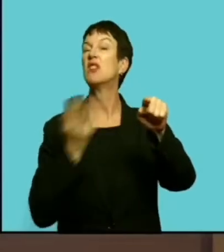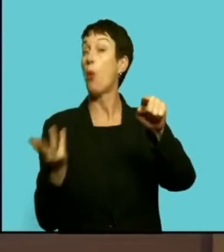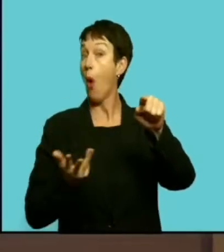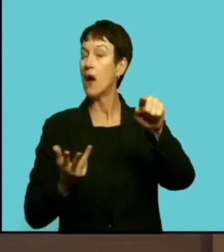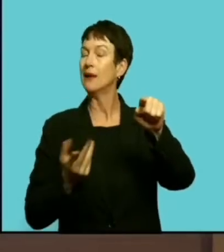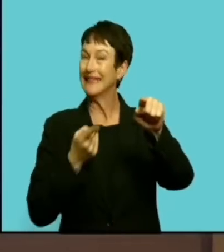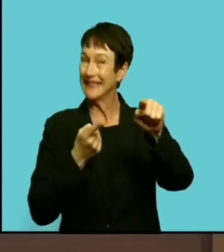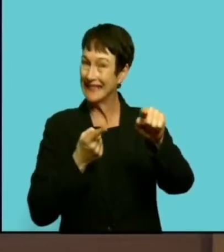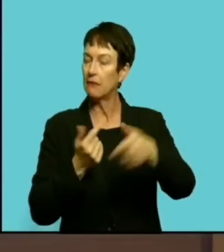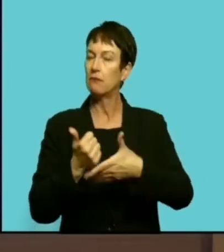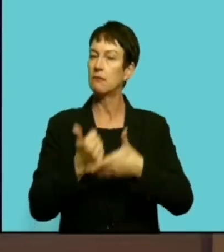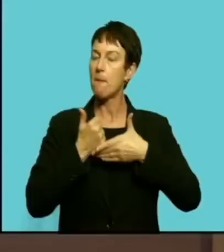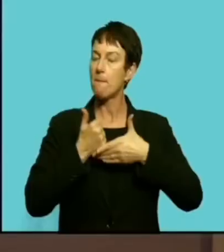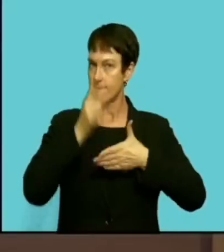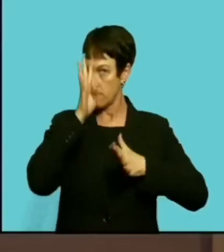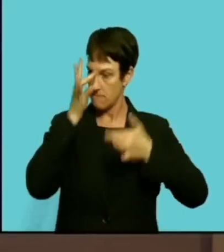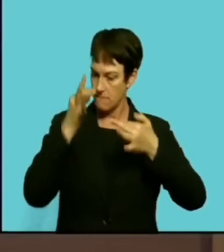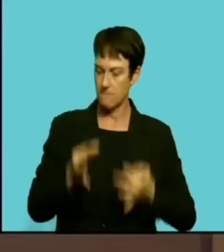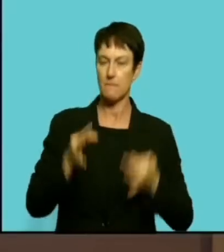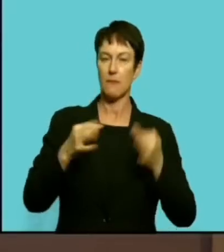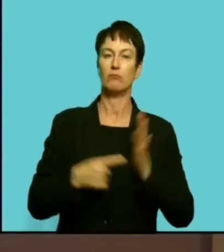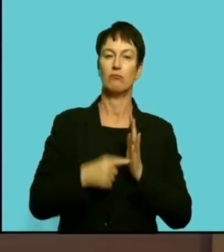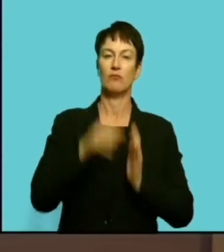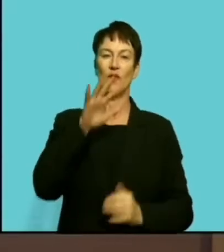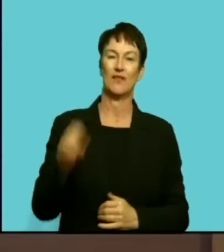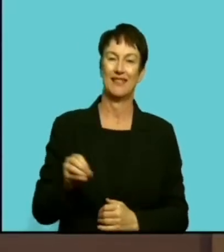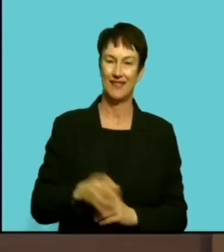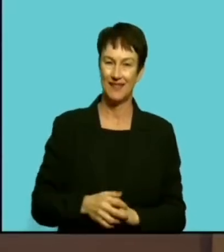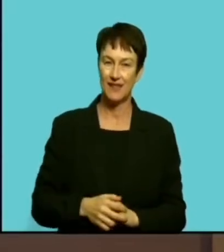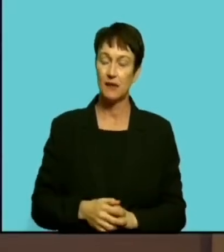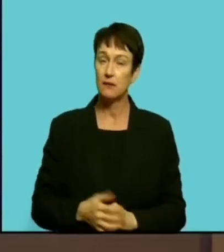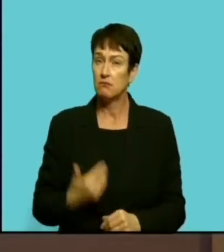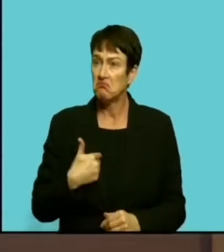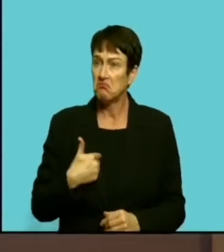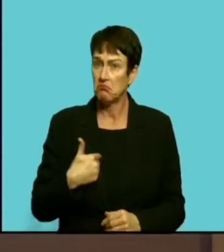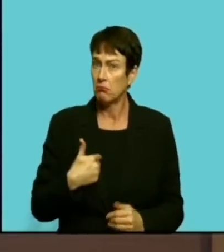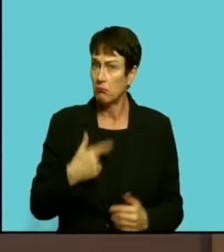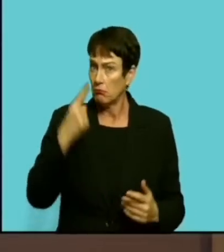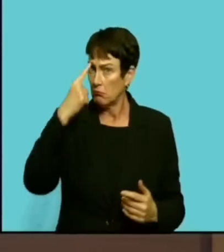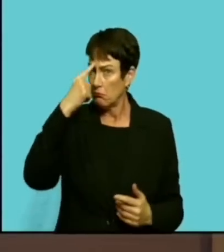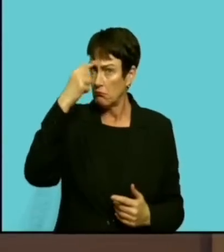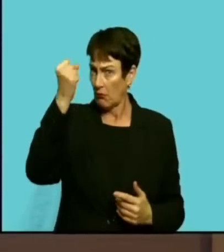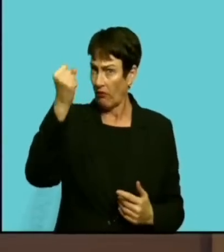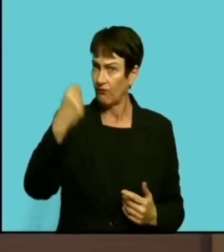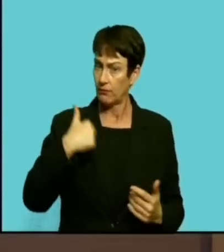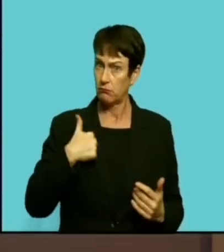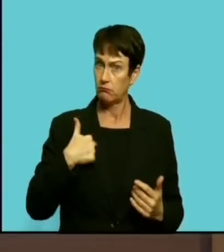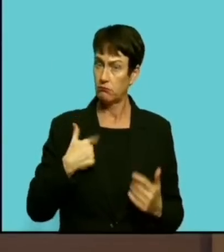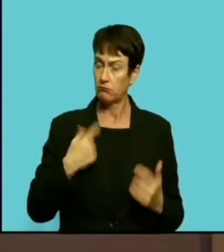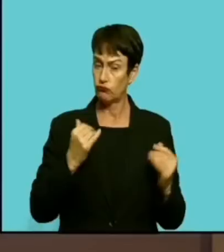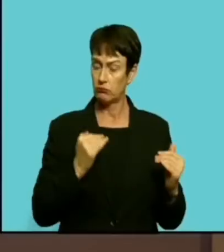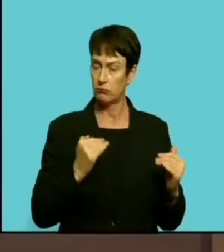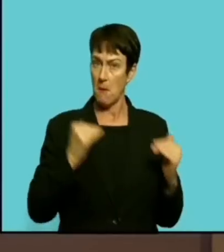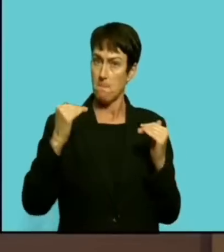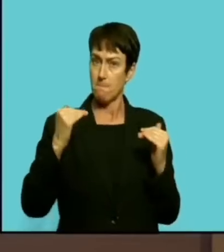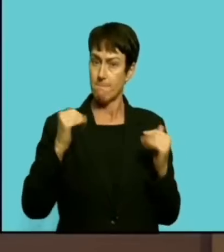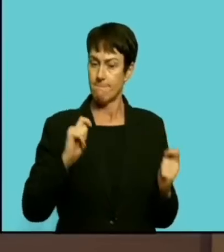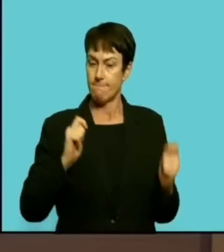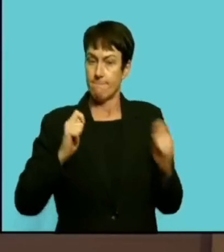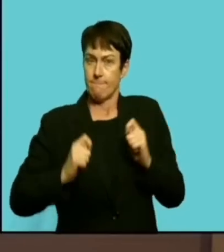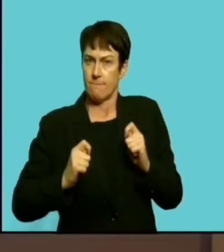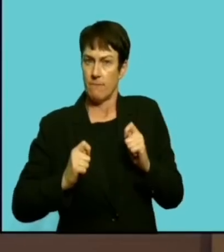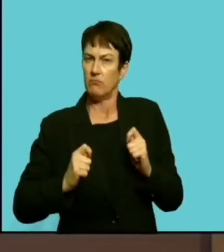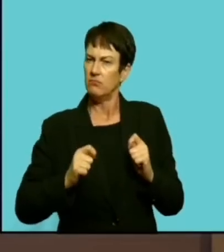We believe that the adjustments that we have made are consistent with the outlook that we